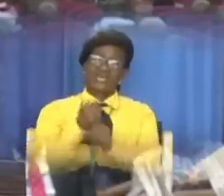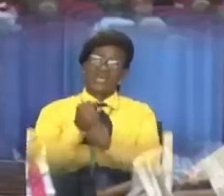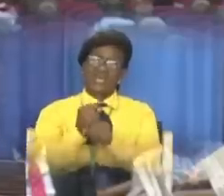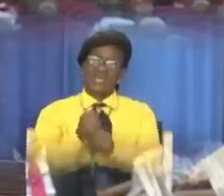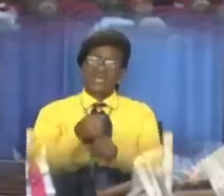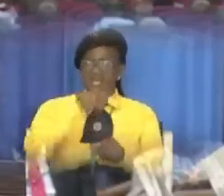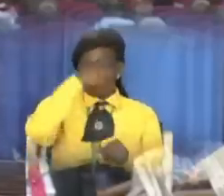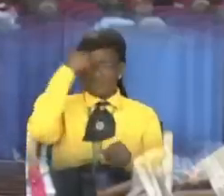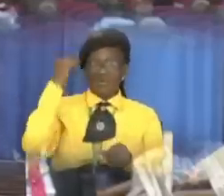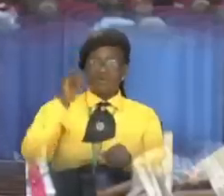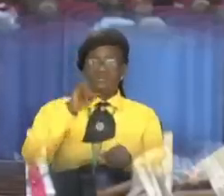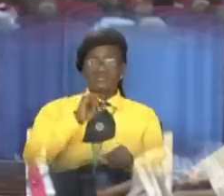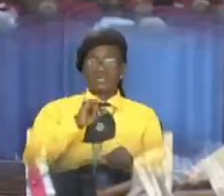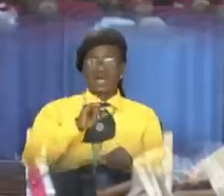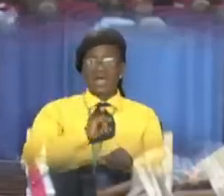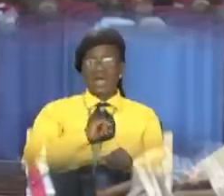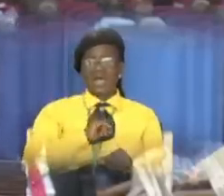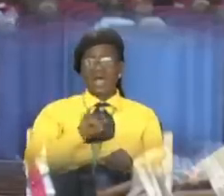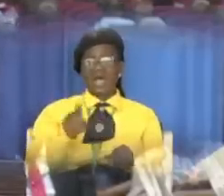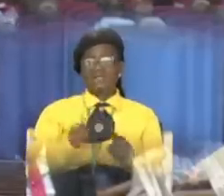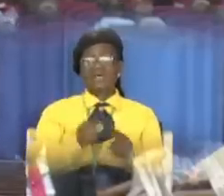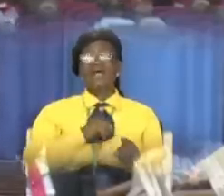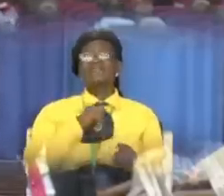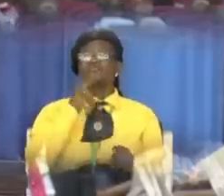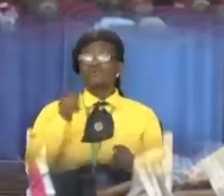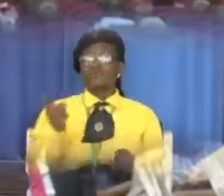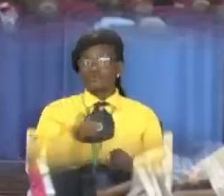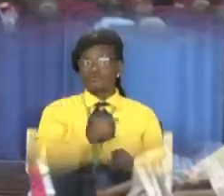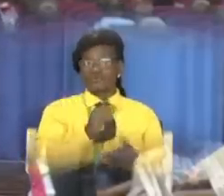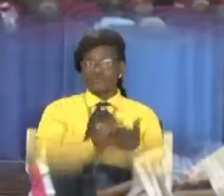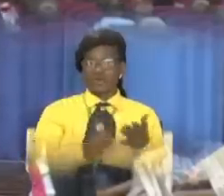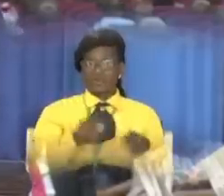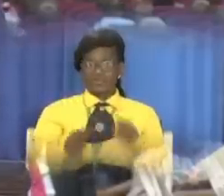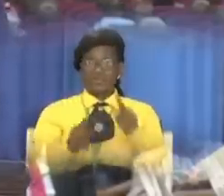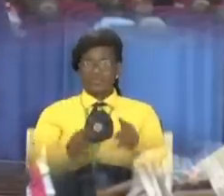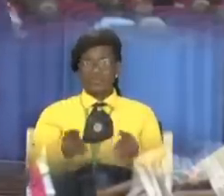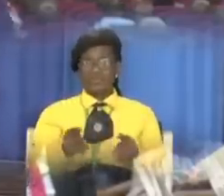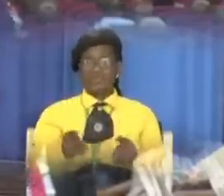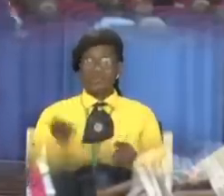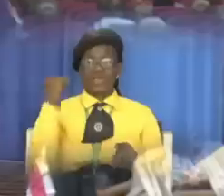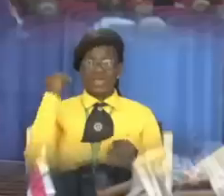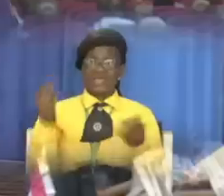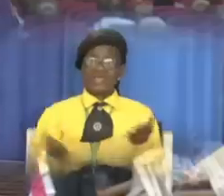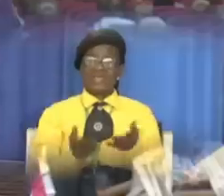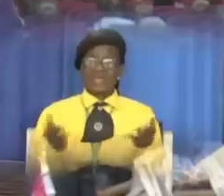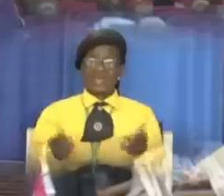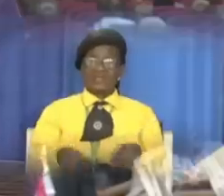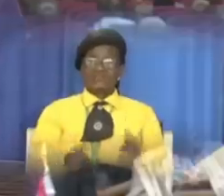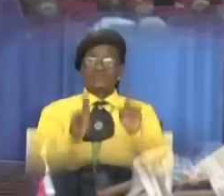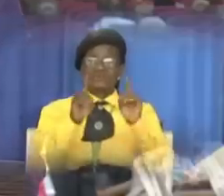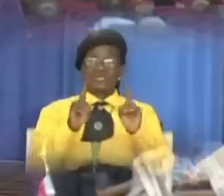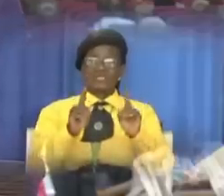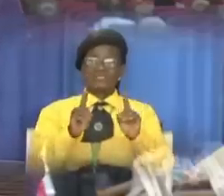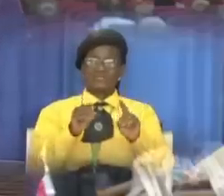because like I told those of you who were here at the Watch Night service,